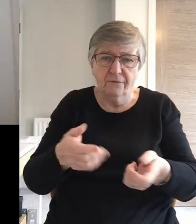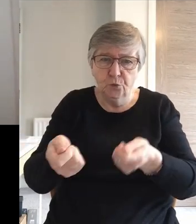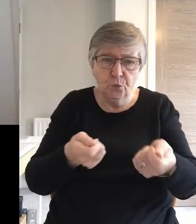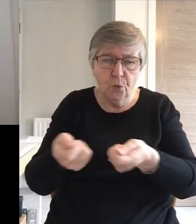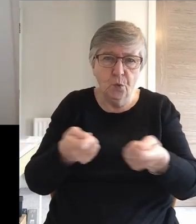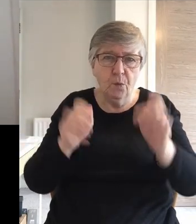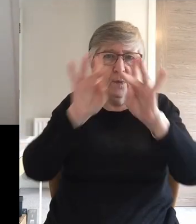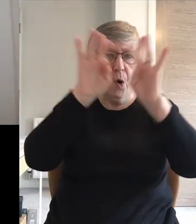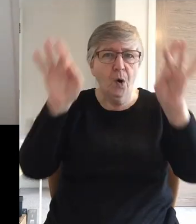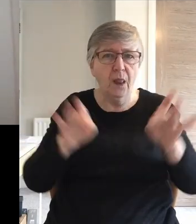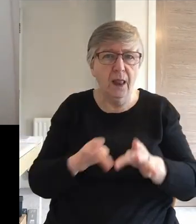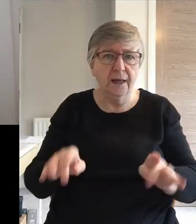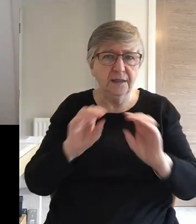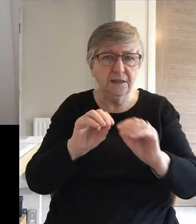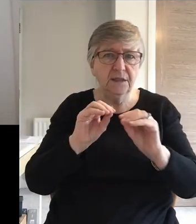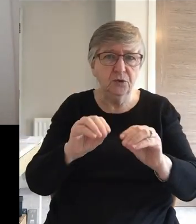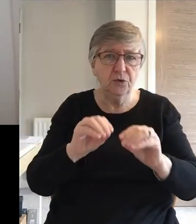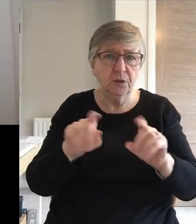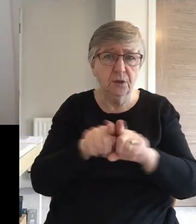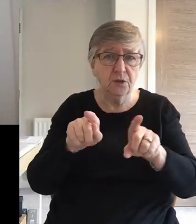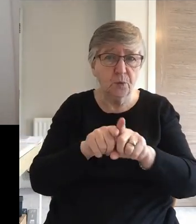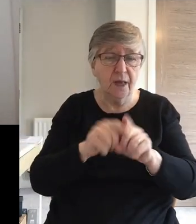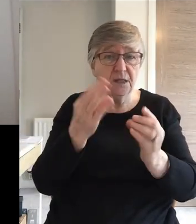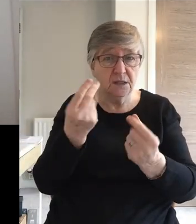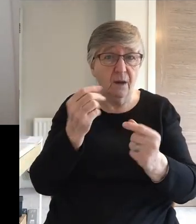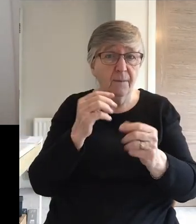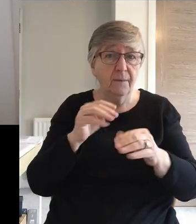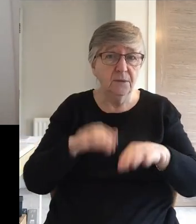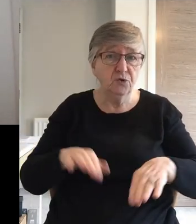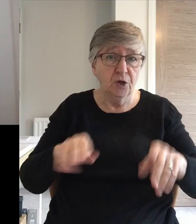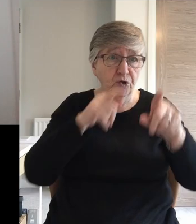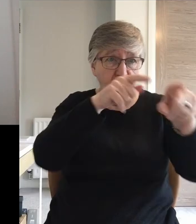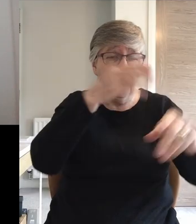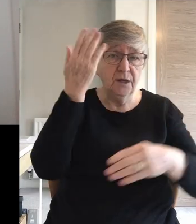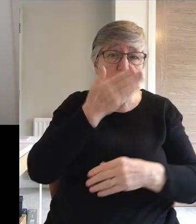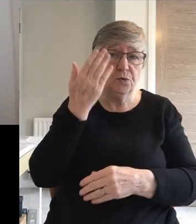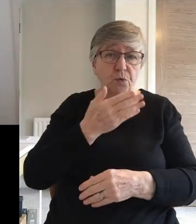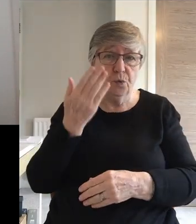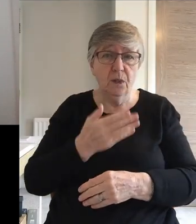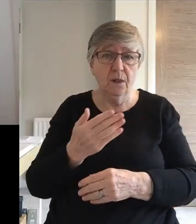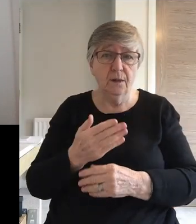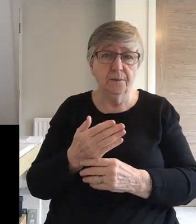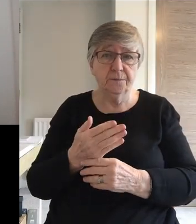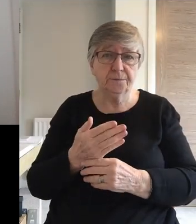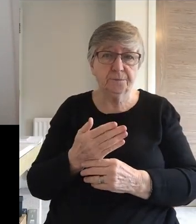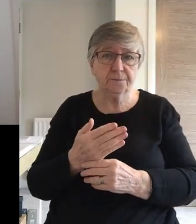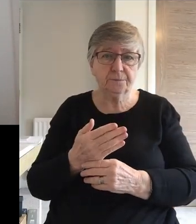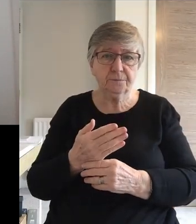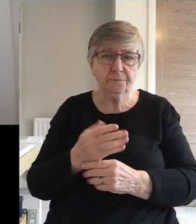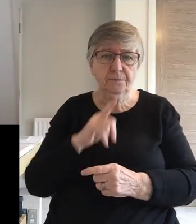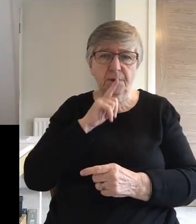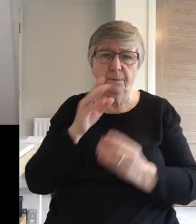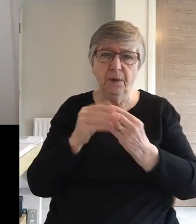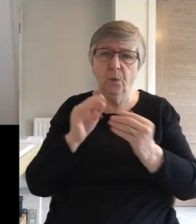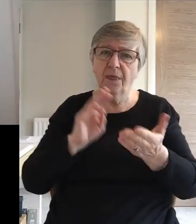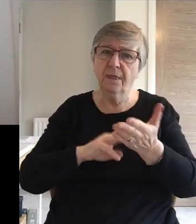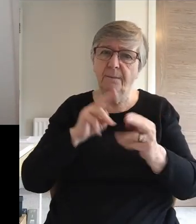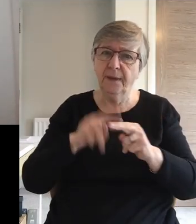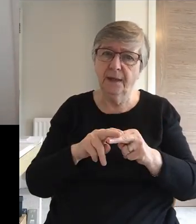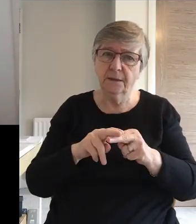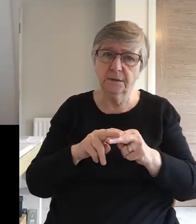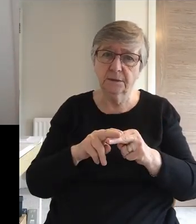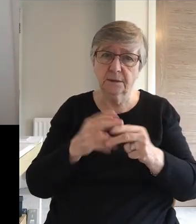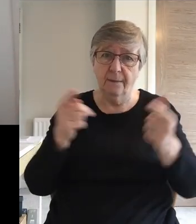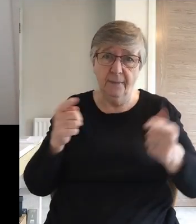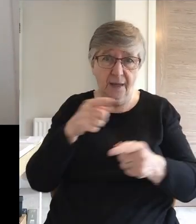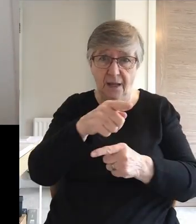online teaching as well as pupils of key workers coming into school. Be with the parents, for many of